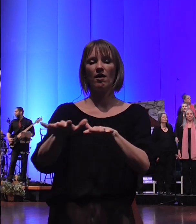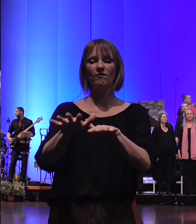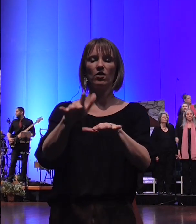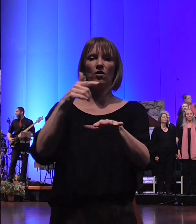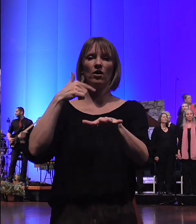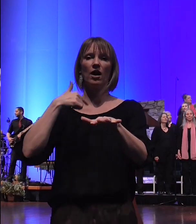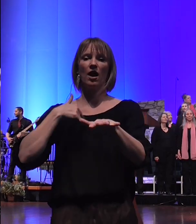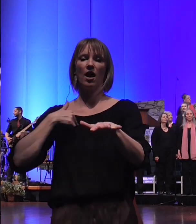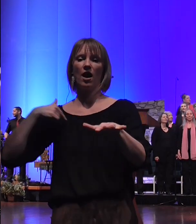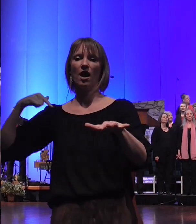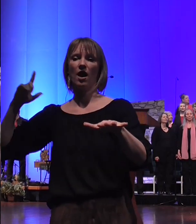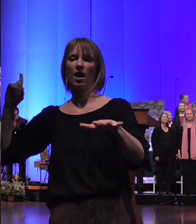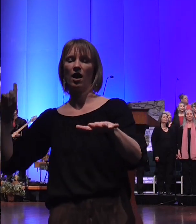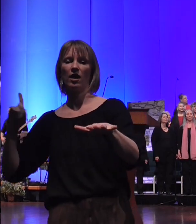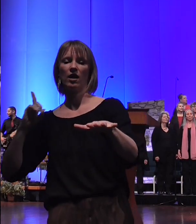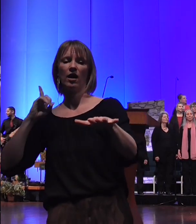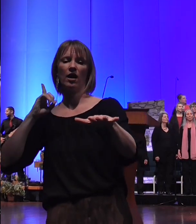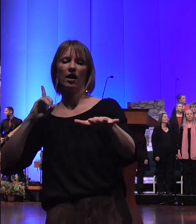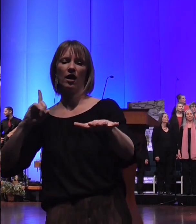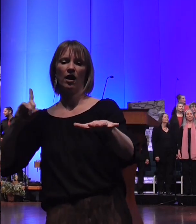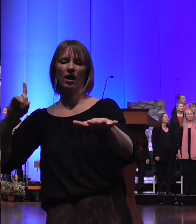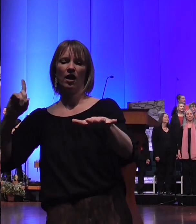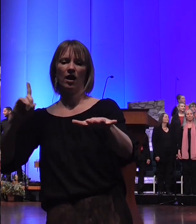but my river was